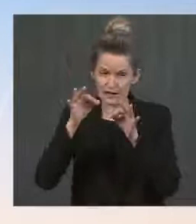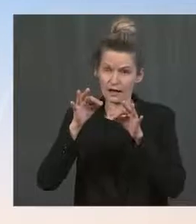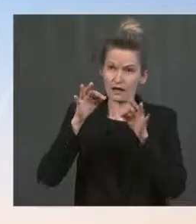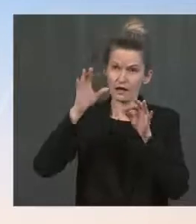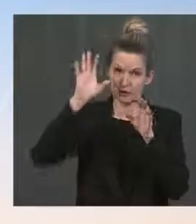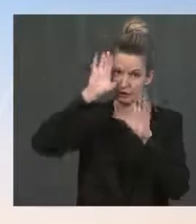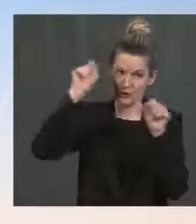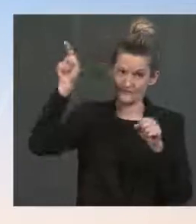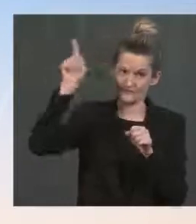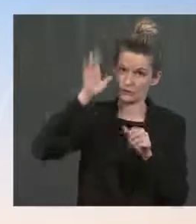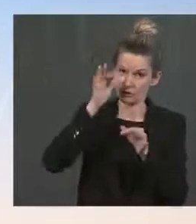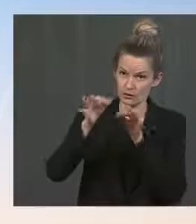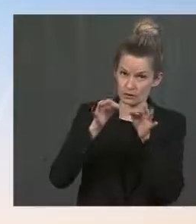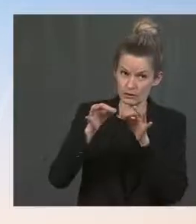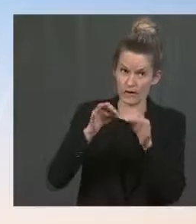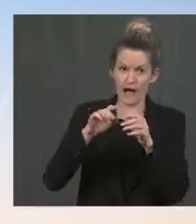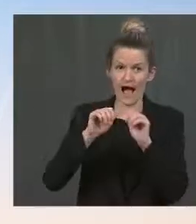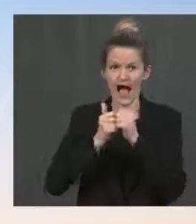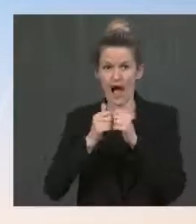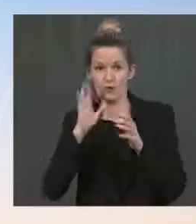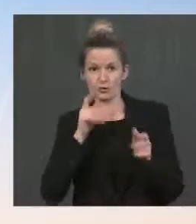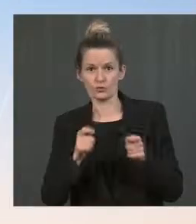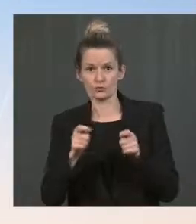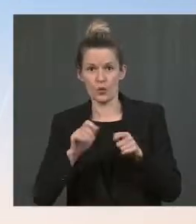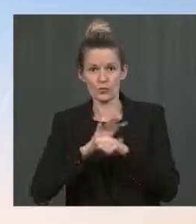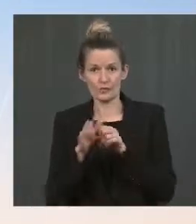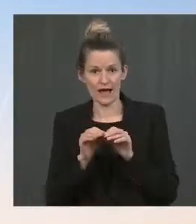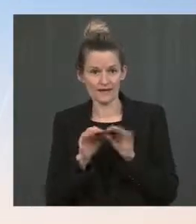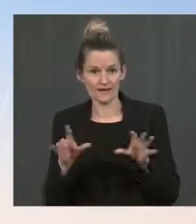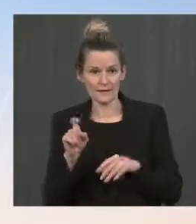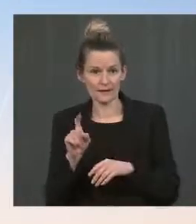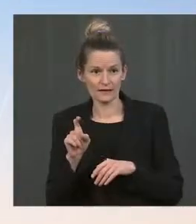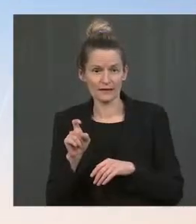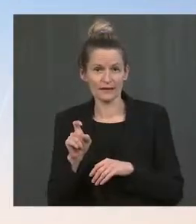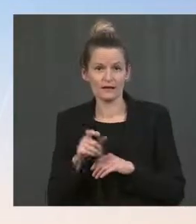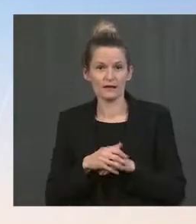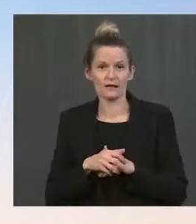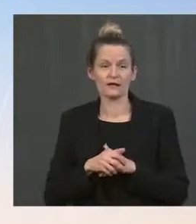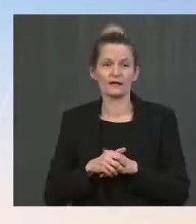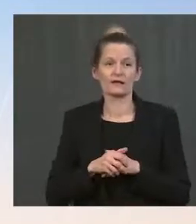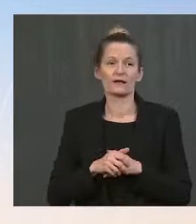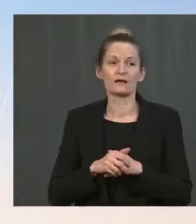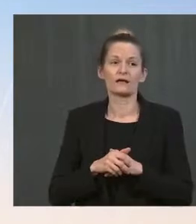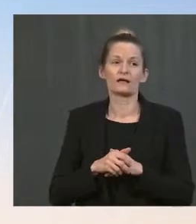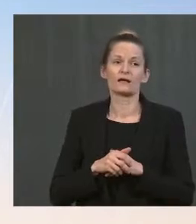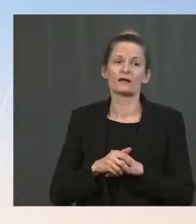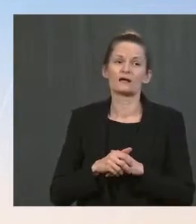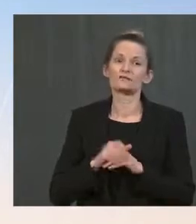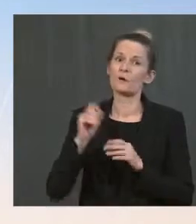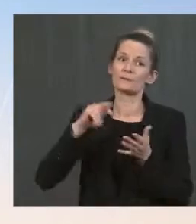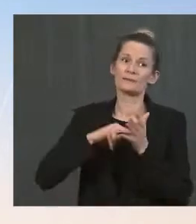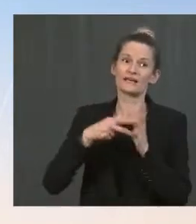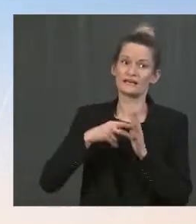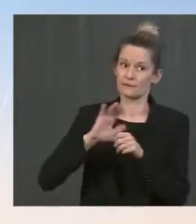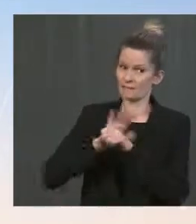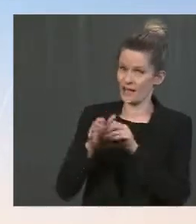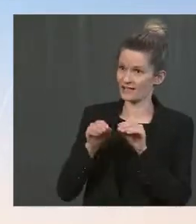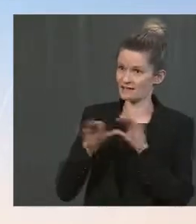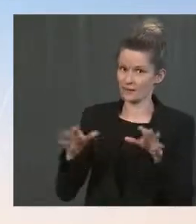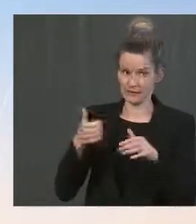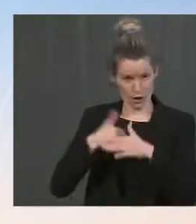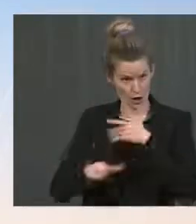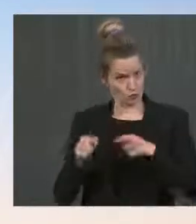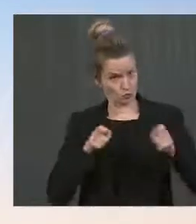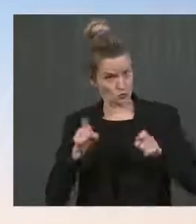pandemic can no longer be defeated and we need to sort of live with it and figure out how to get it under control? Is that where the White House is now? Well, first, let me